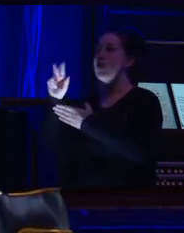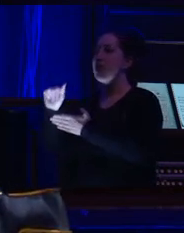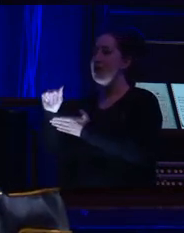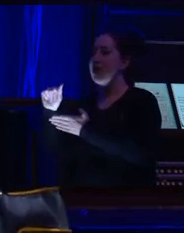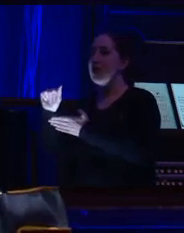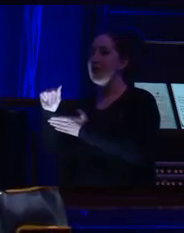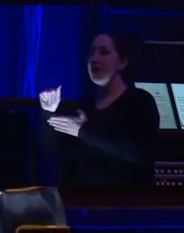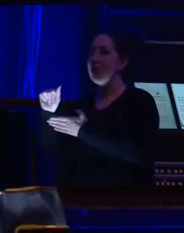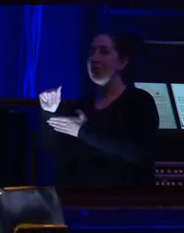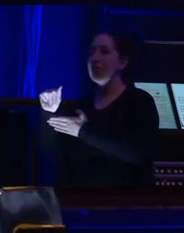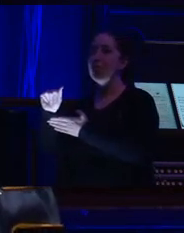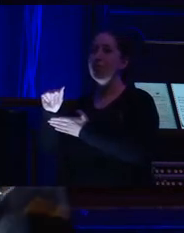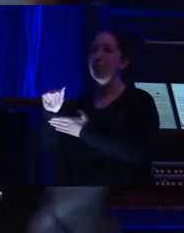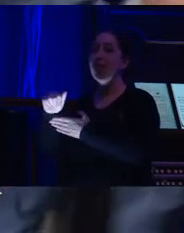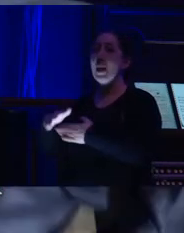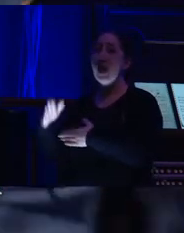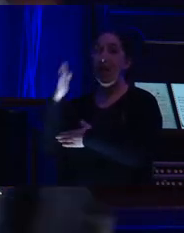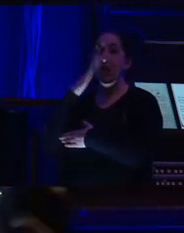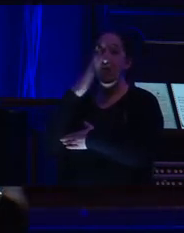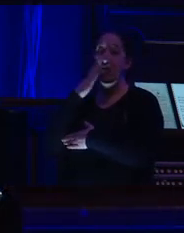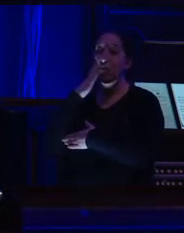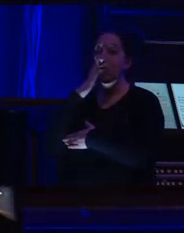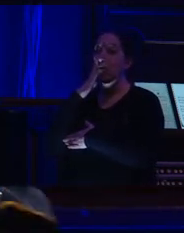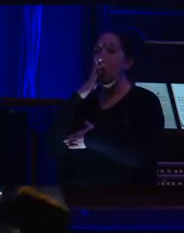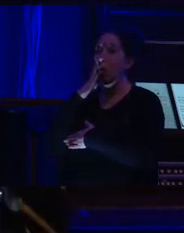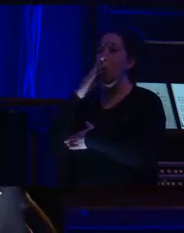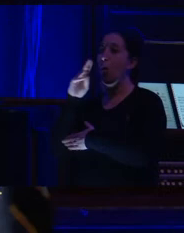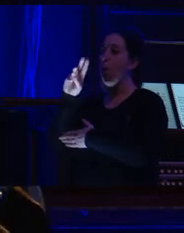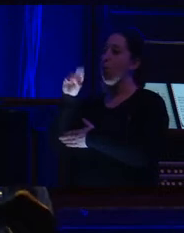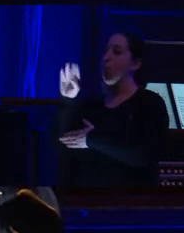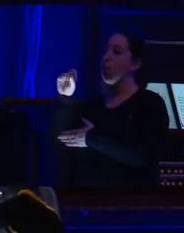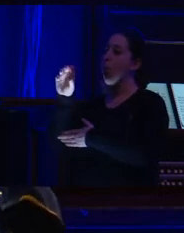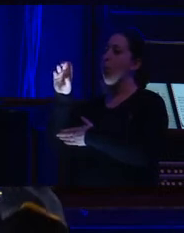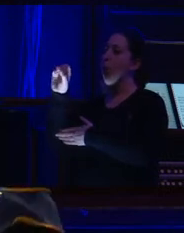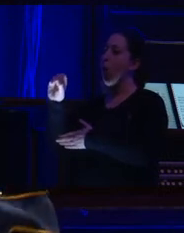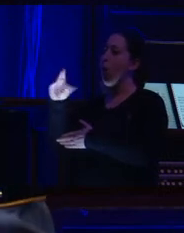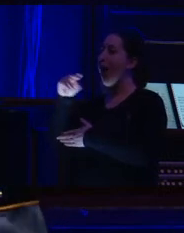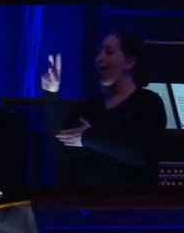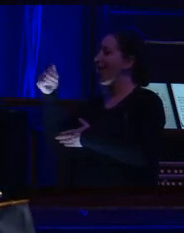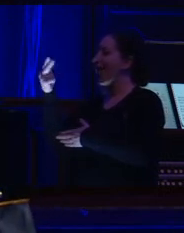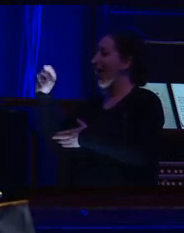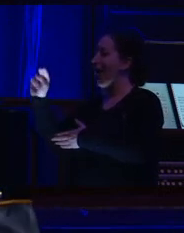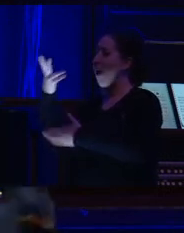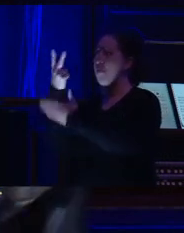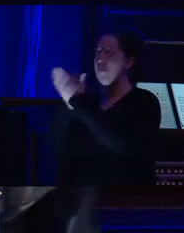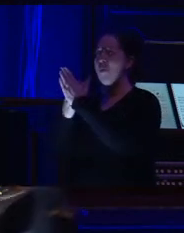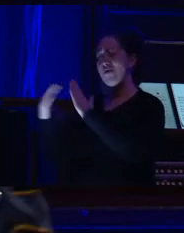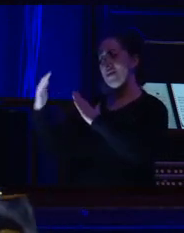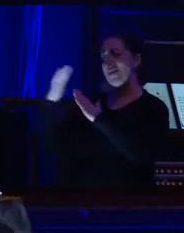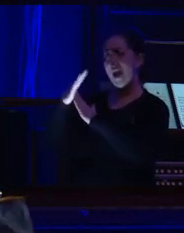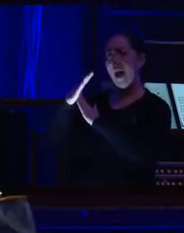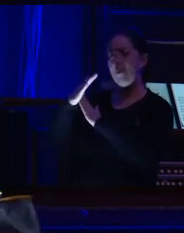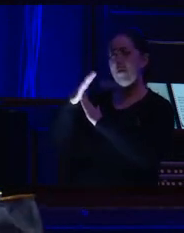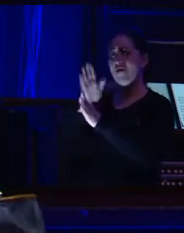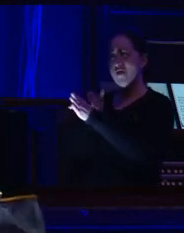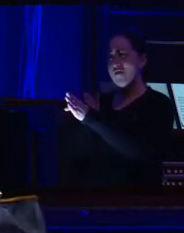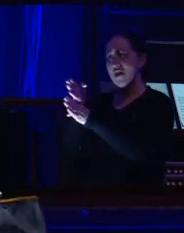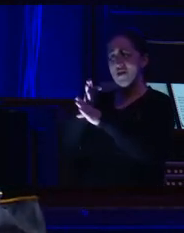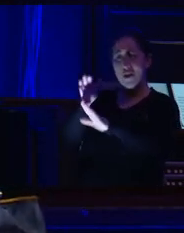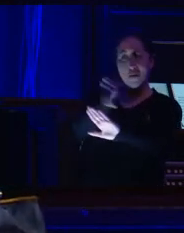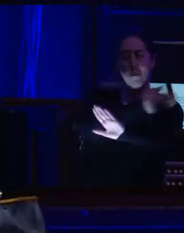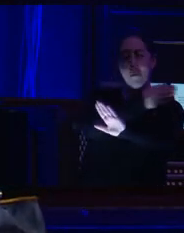Charlottesville. As you know, both Mamoru and Ken are at the top of their fields in music and